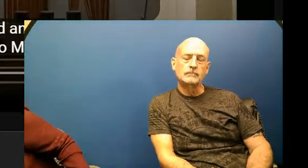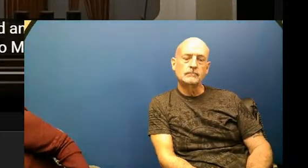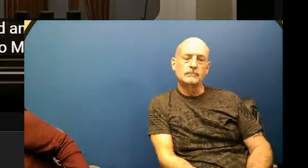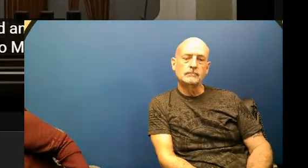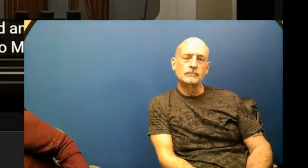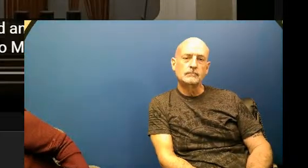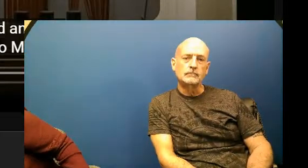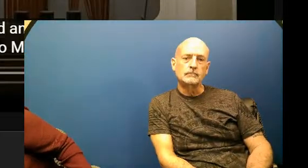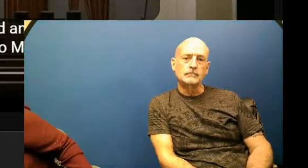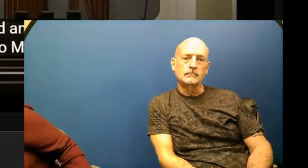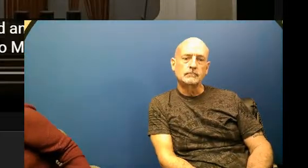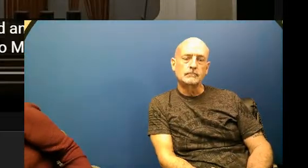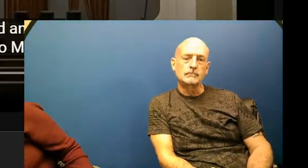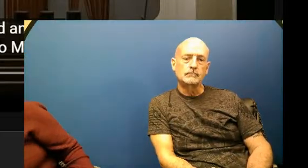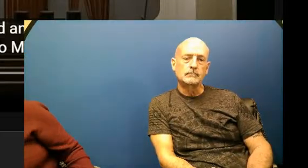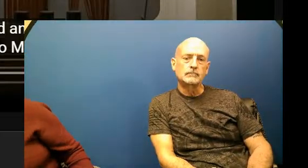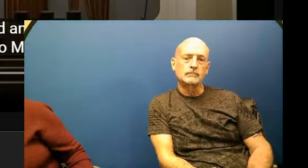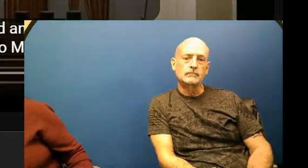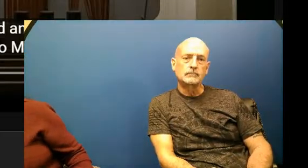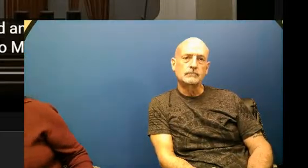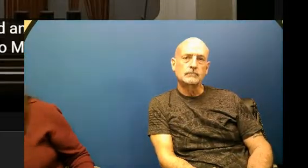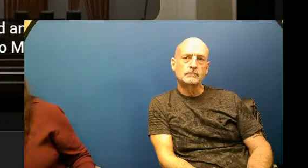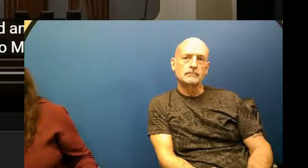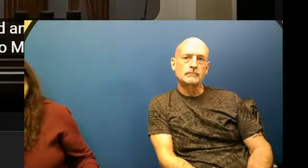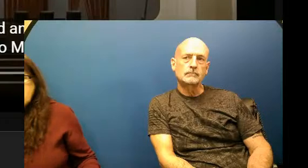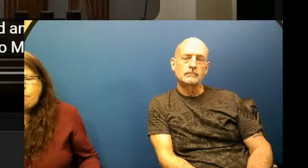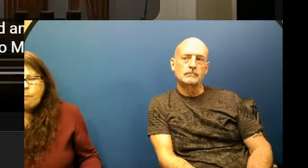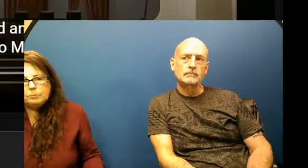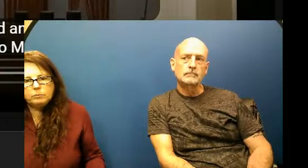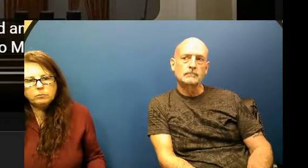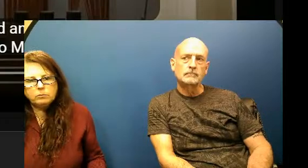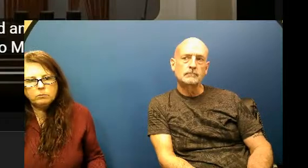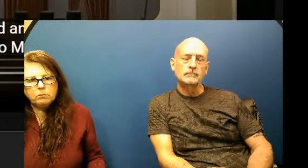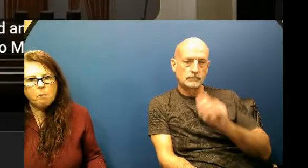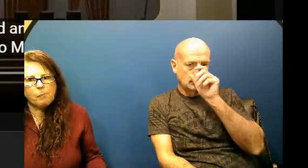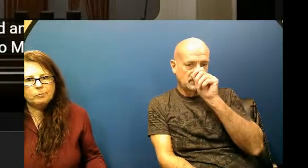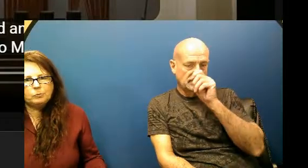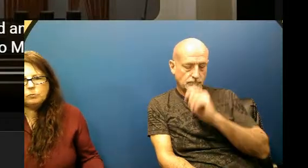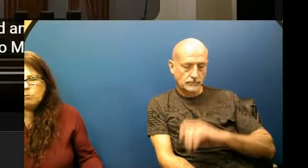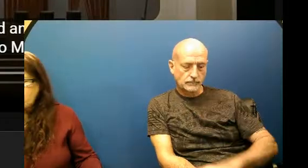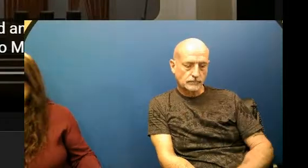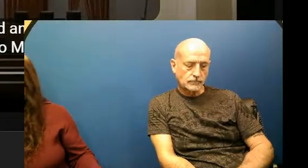well have that effect. I guess what I'm suggesting is that the law is only